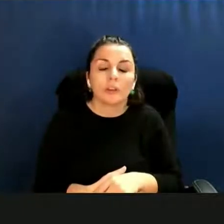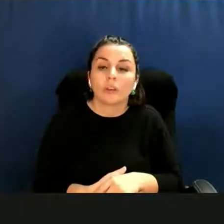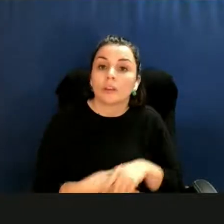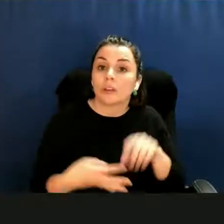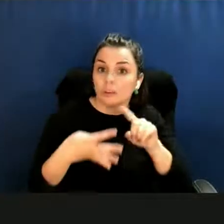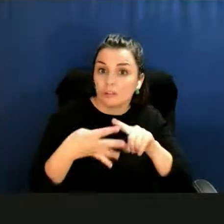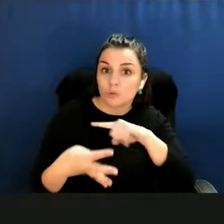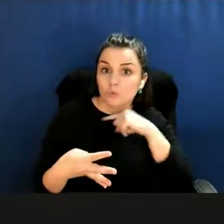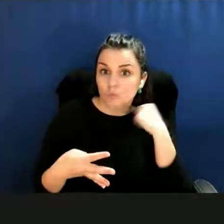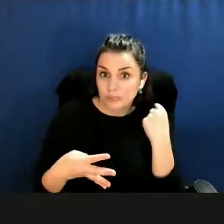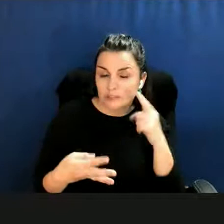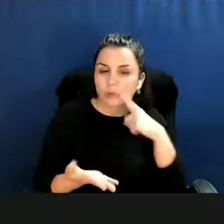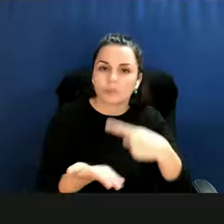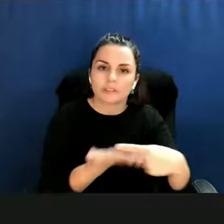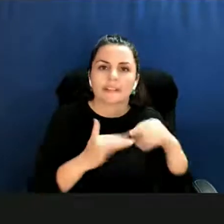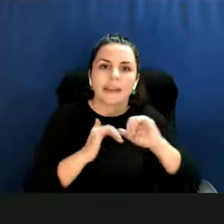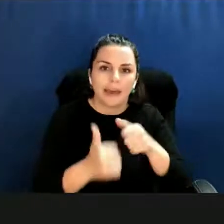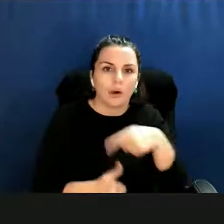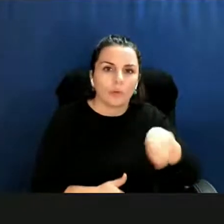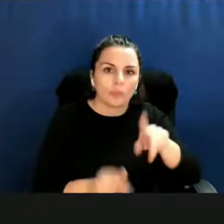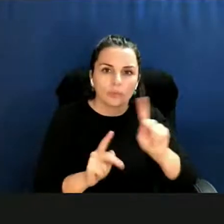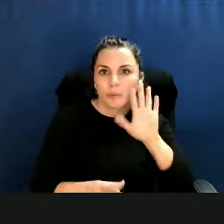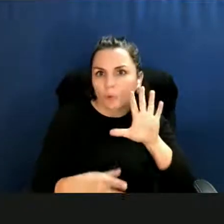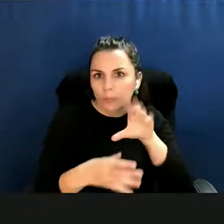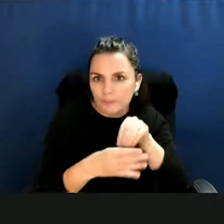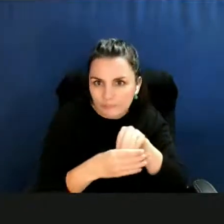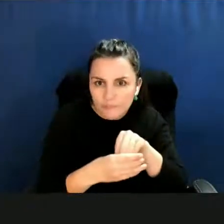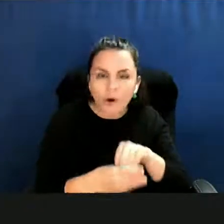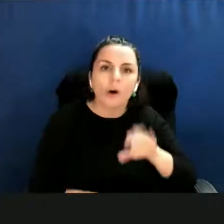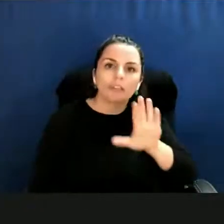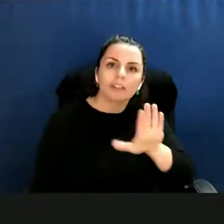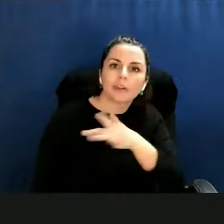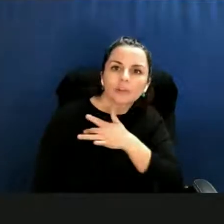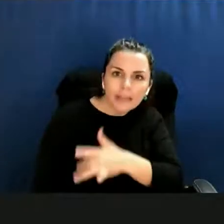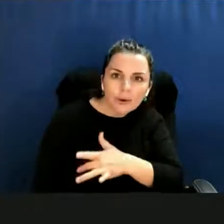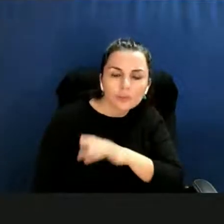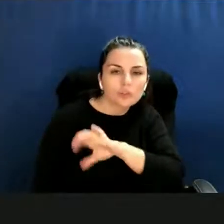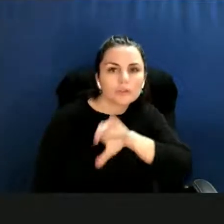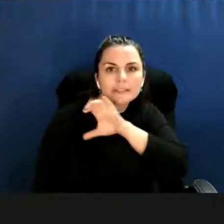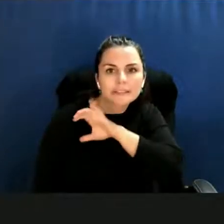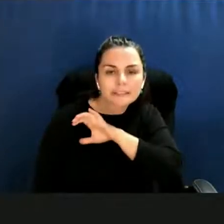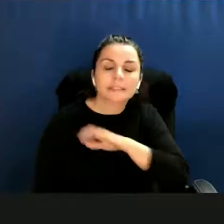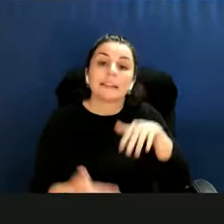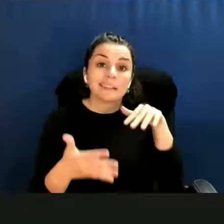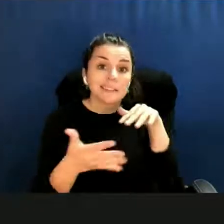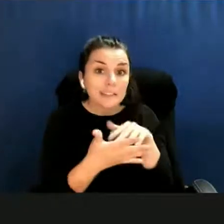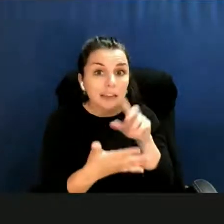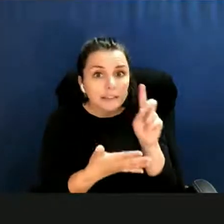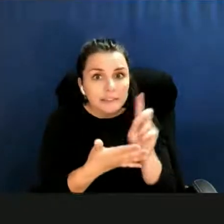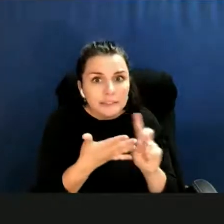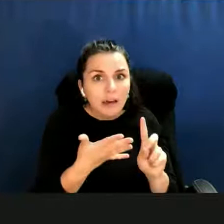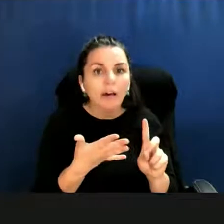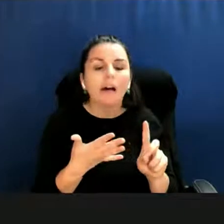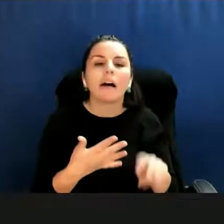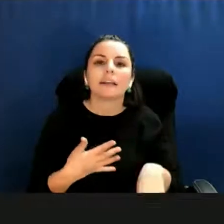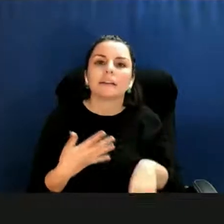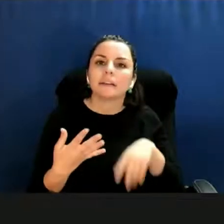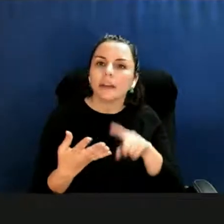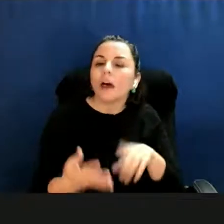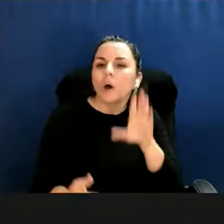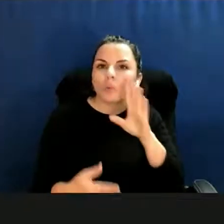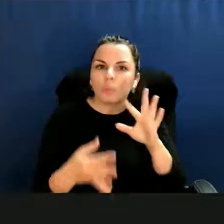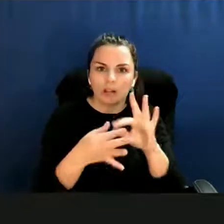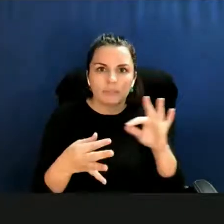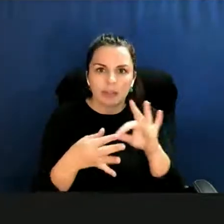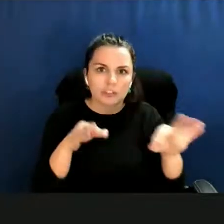talk about how the participants will be involved, their characteristics, the study design. You're going to want to mention all